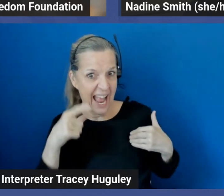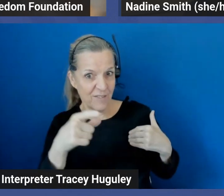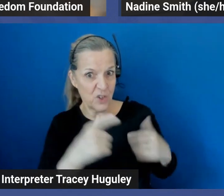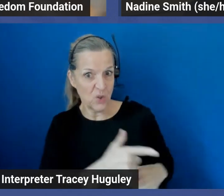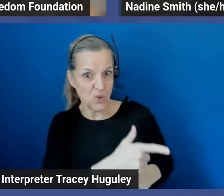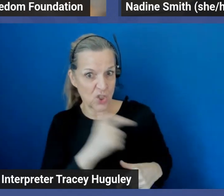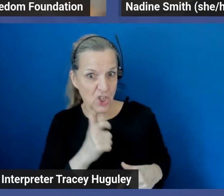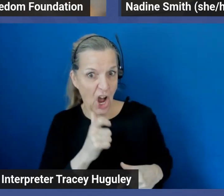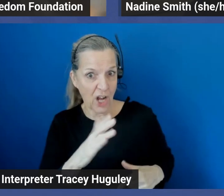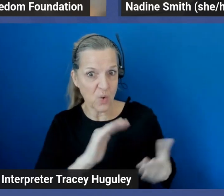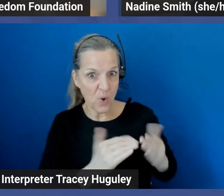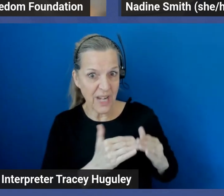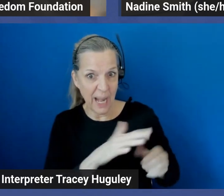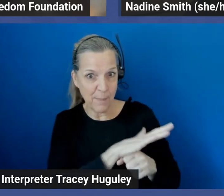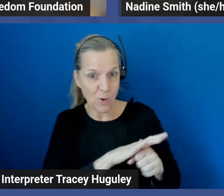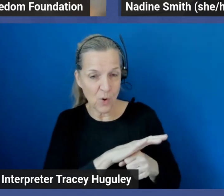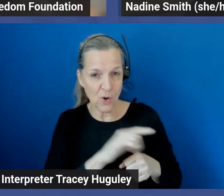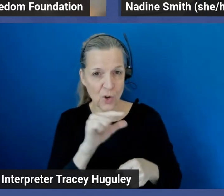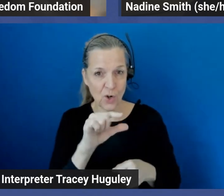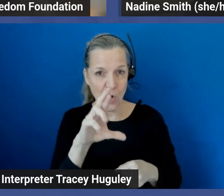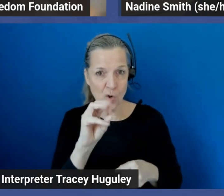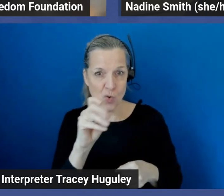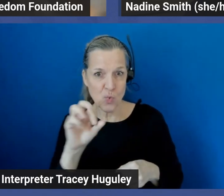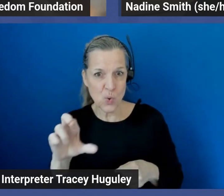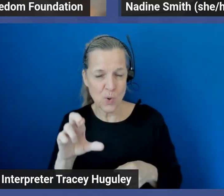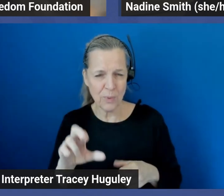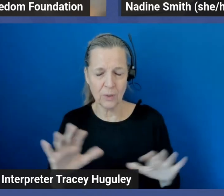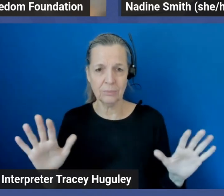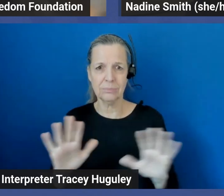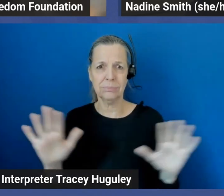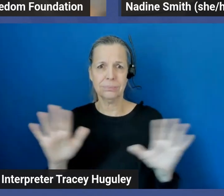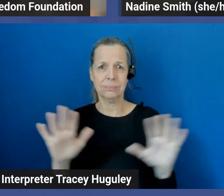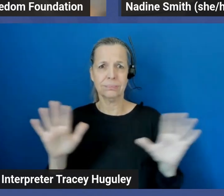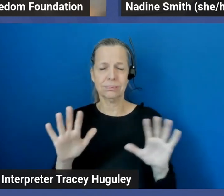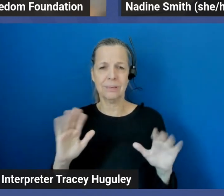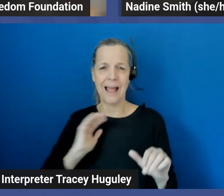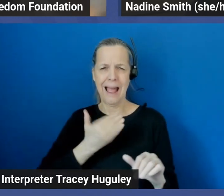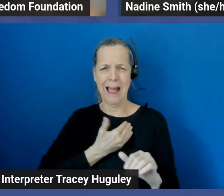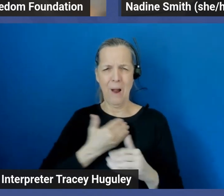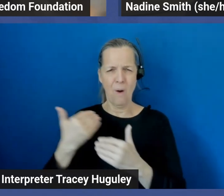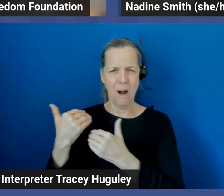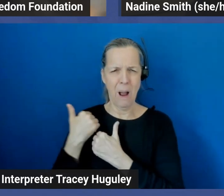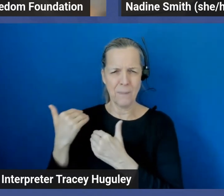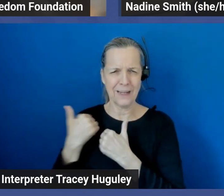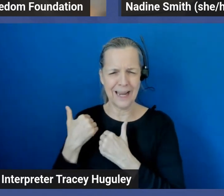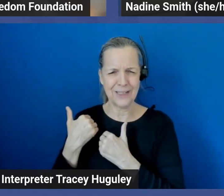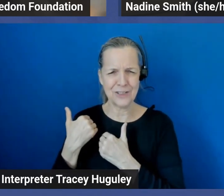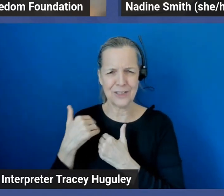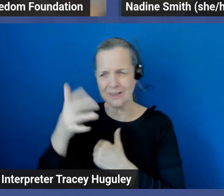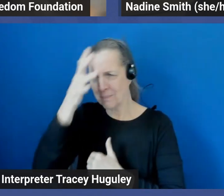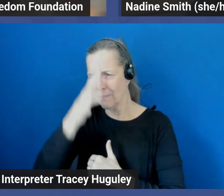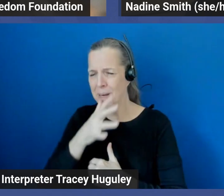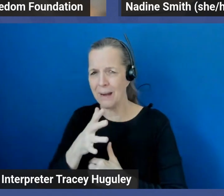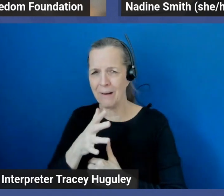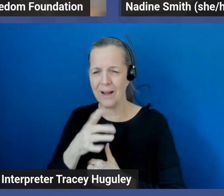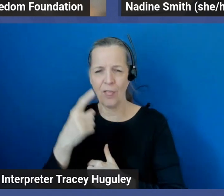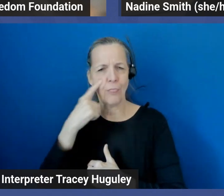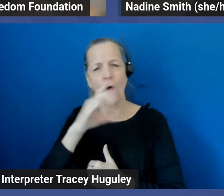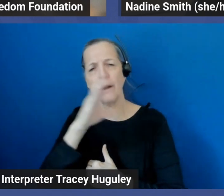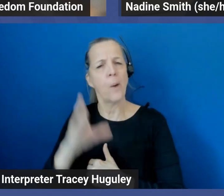moral obligation when a parent who, again, never in their lifetime thought they would need to reach out to us, never thought that they'd